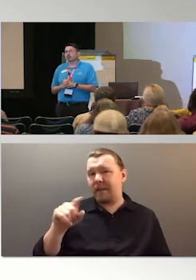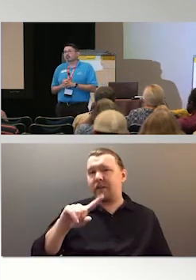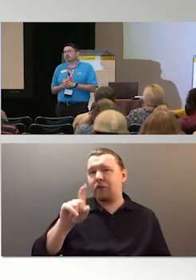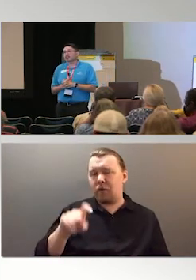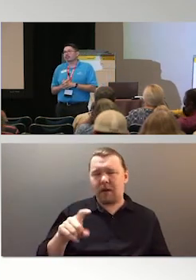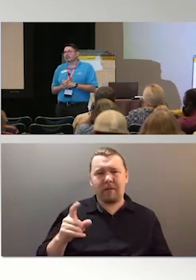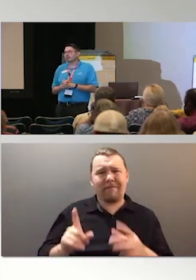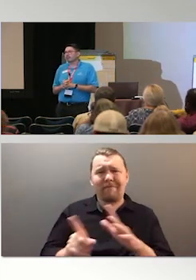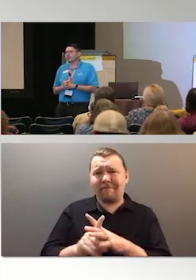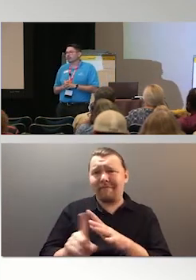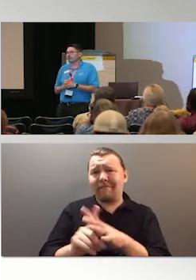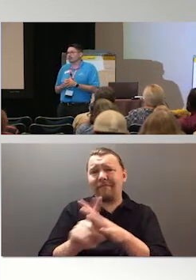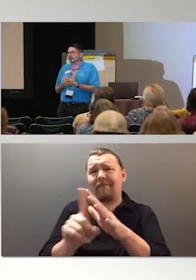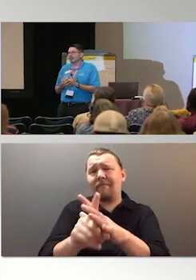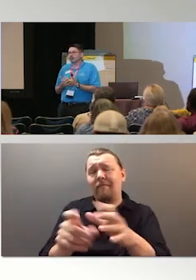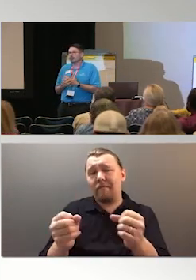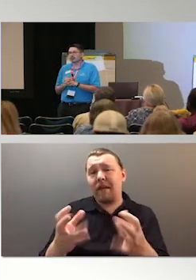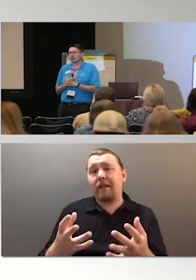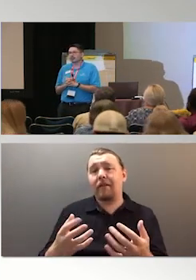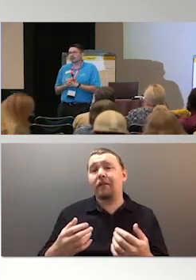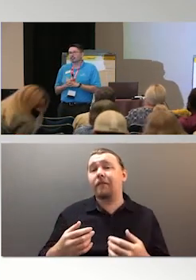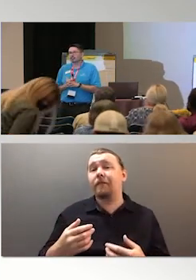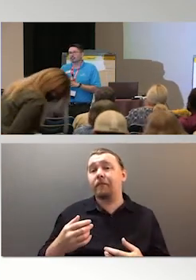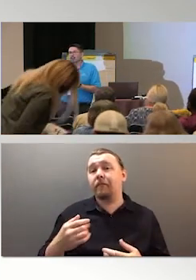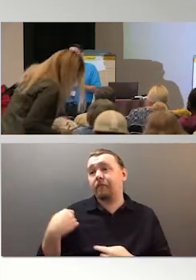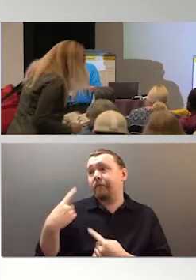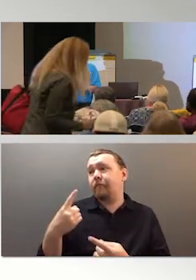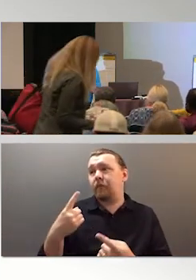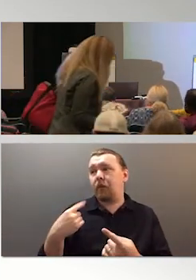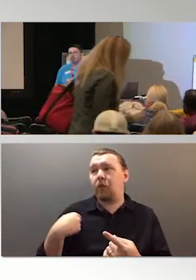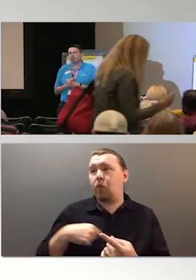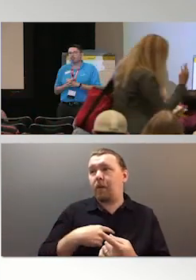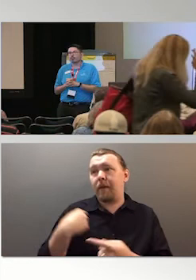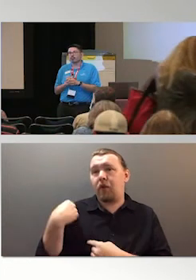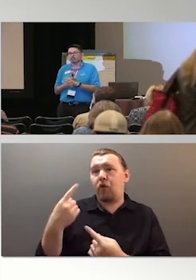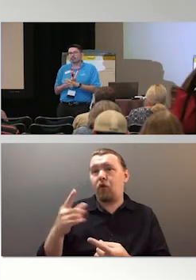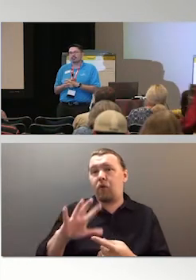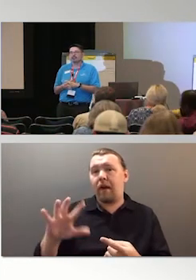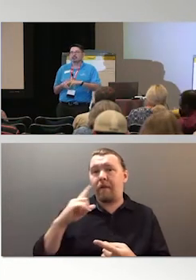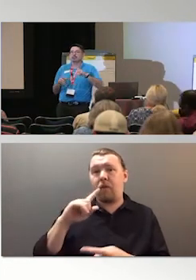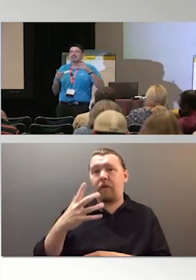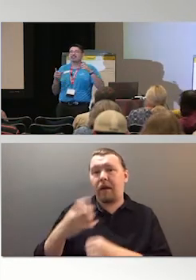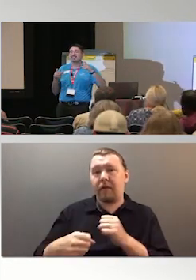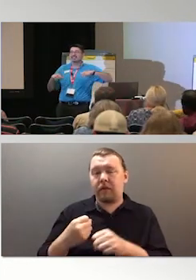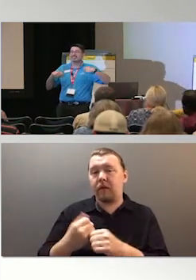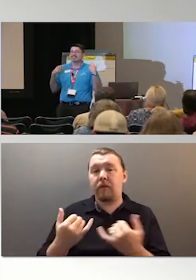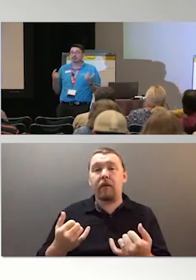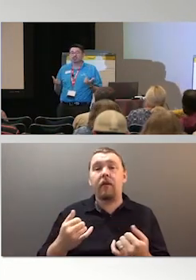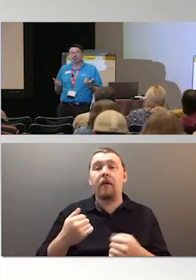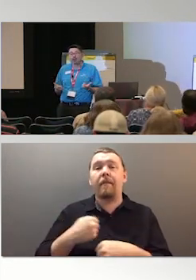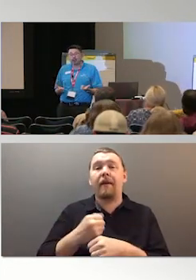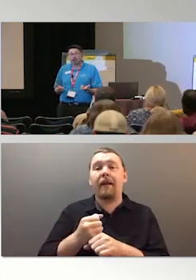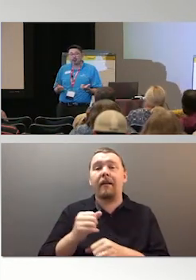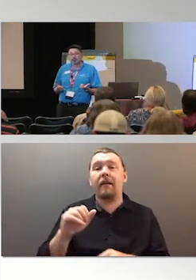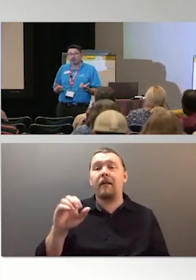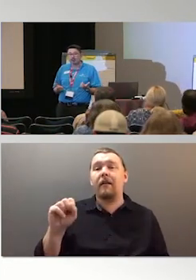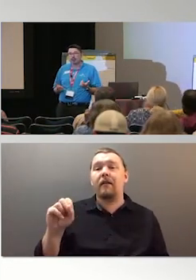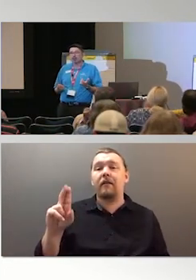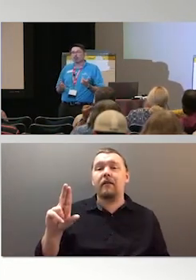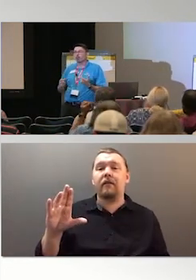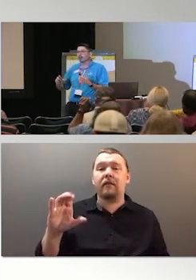more frequently now that we've been around for about 5 years now. And so the first thing we did was we created a successor POA